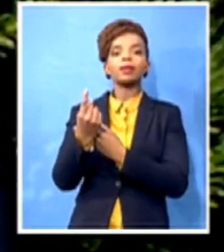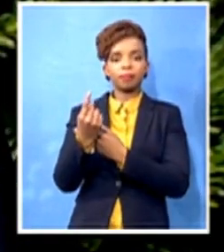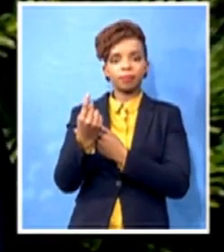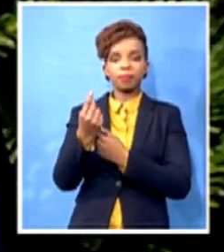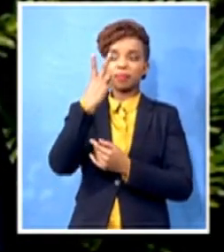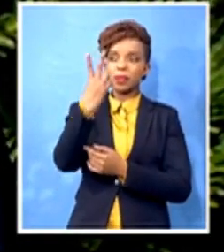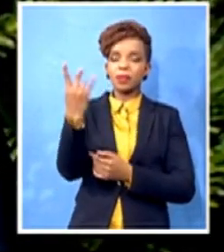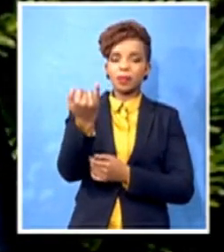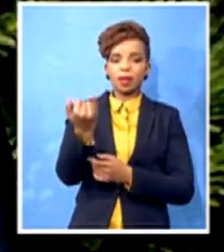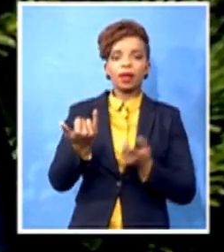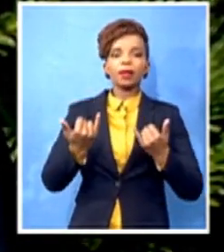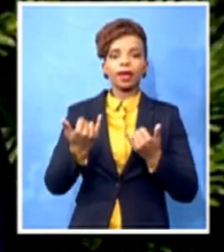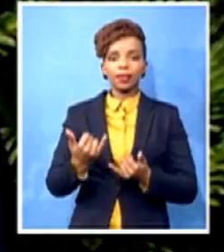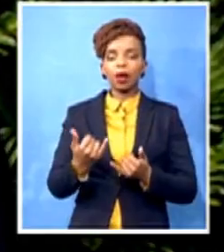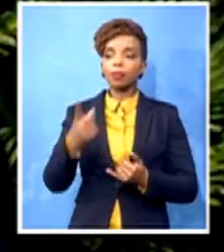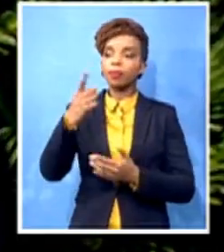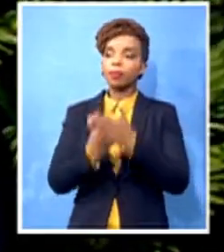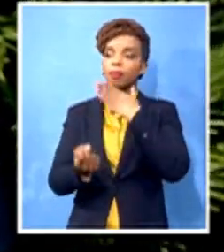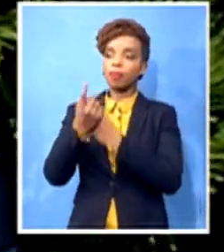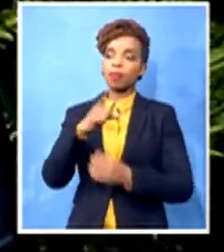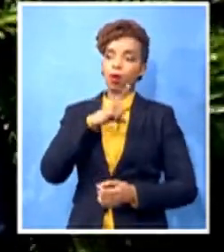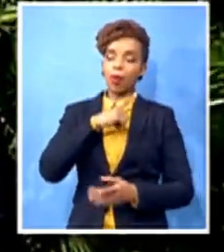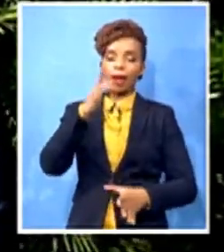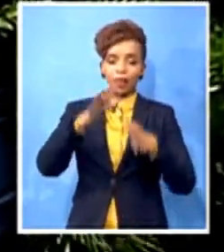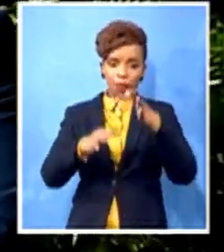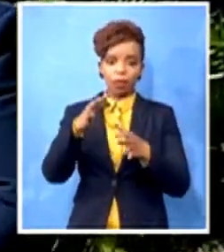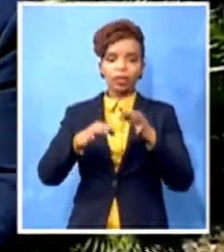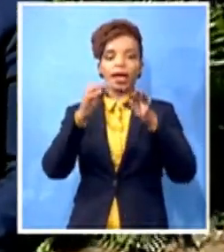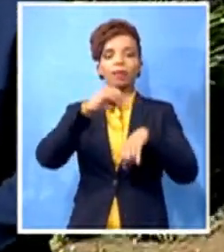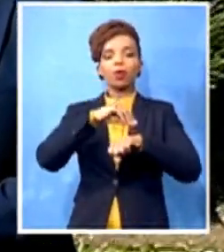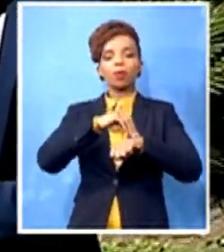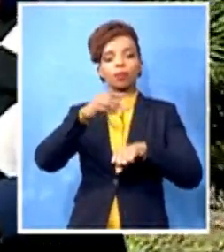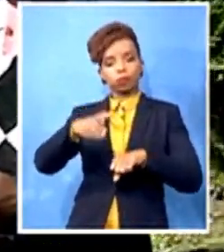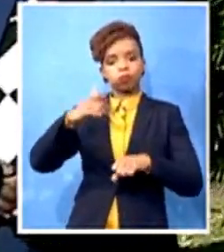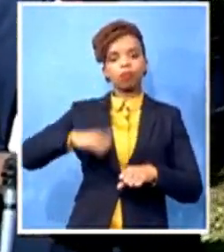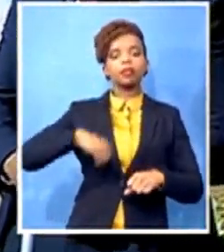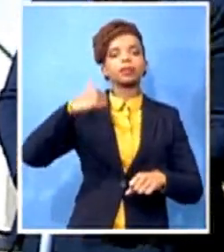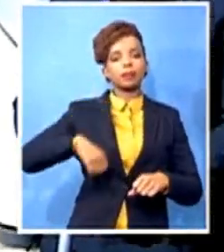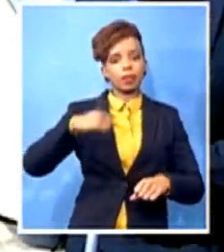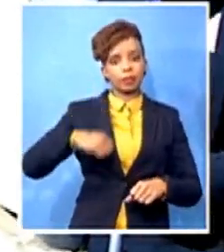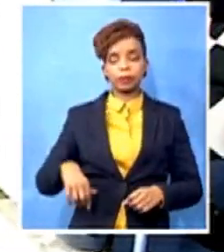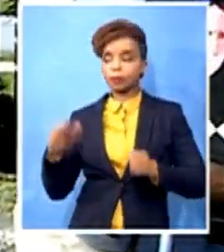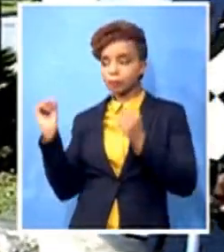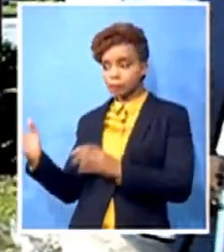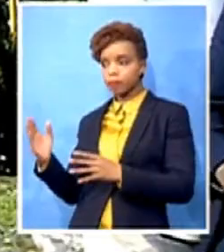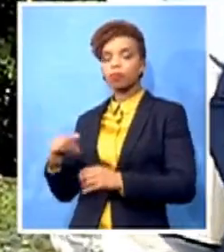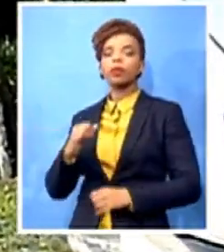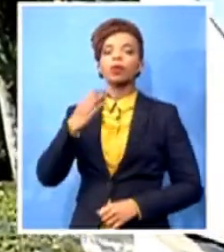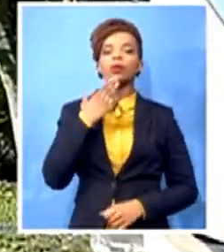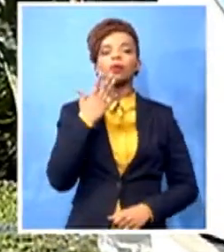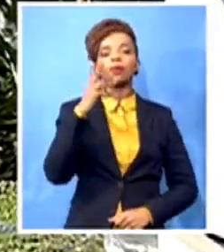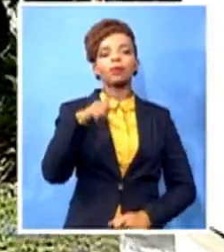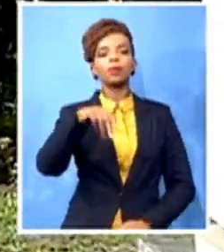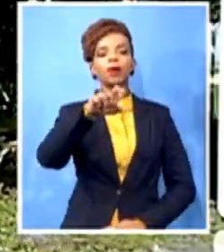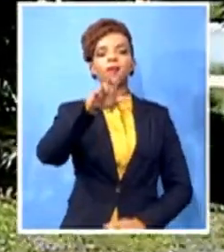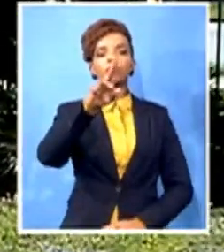problems that are facing the municipality. Well, that was political analyst Ongama Mkimga, just putting into perspective just the political instability in the